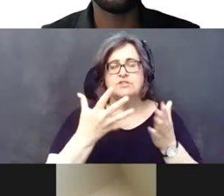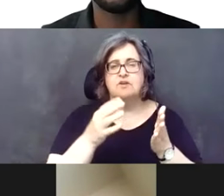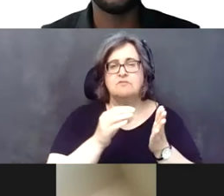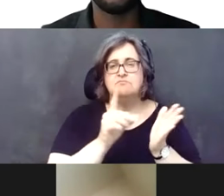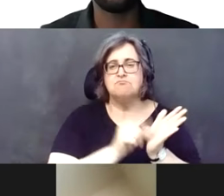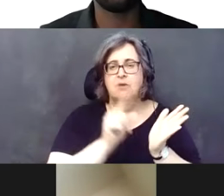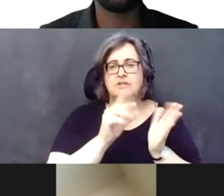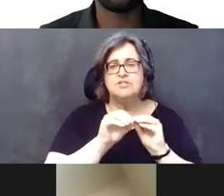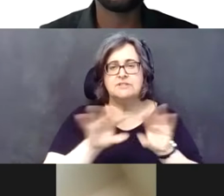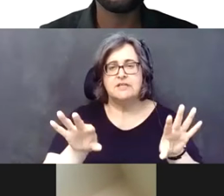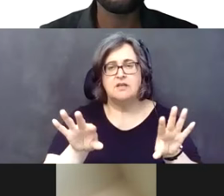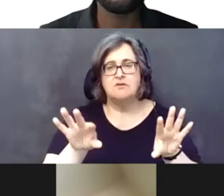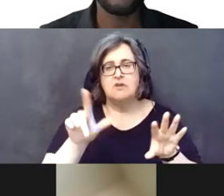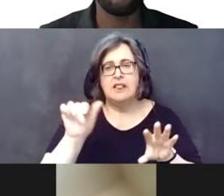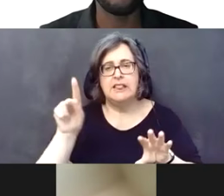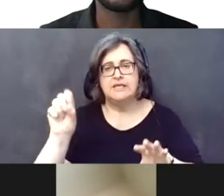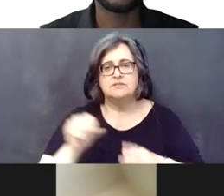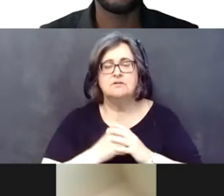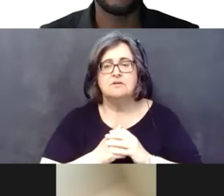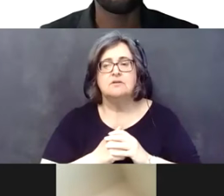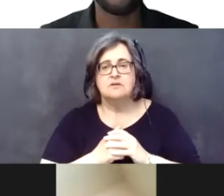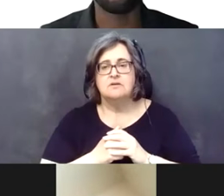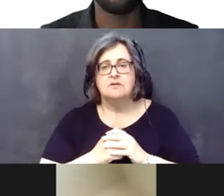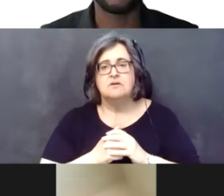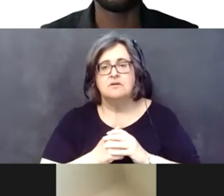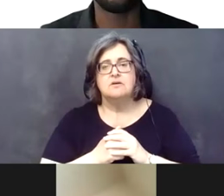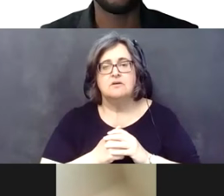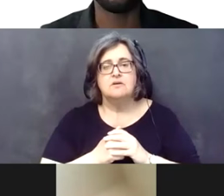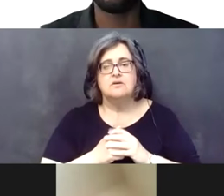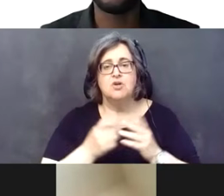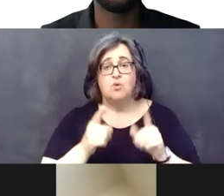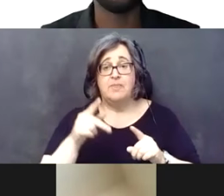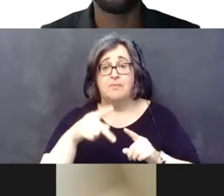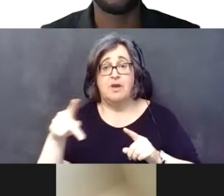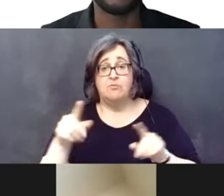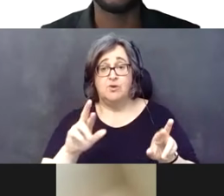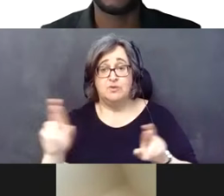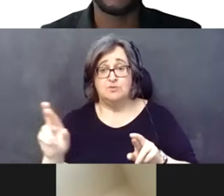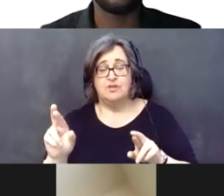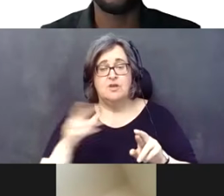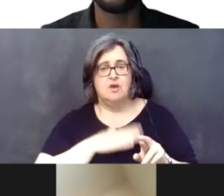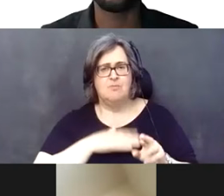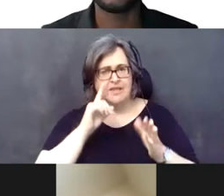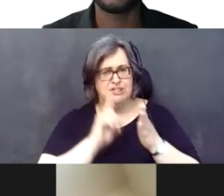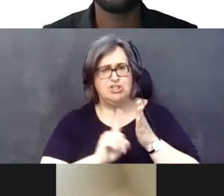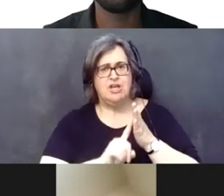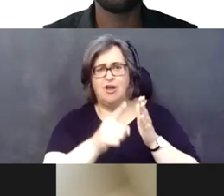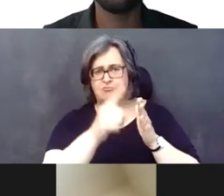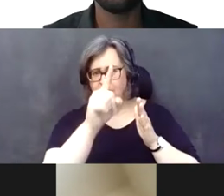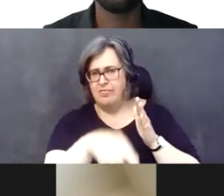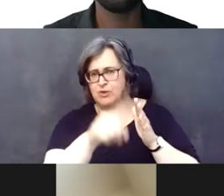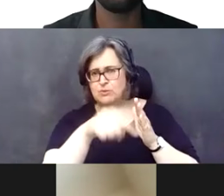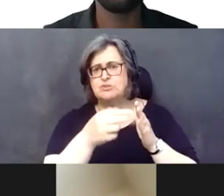out. So once our PowerPoint becomes available, please feel free to check out these resources.